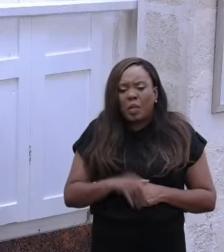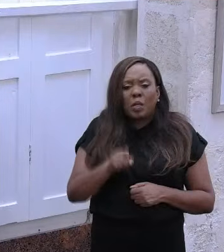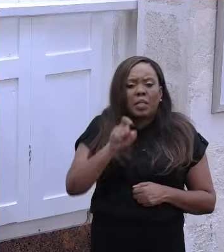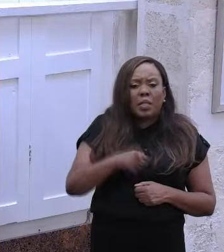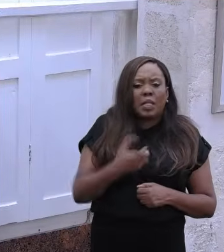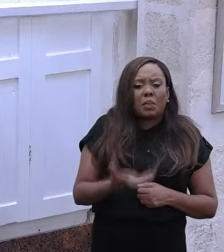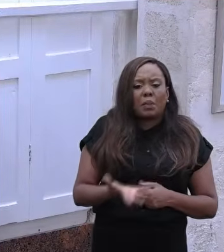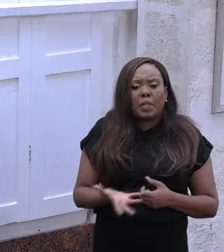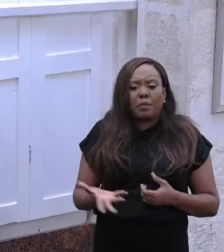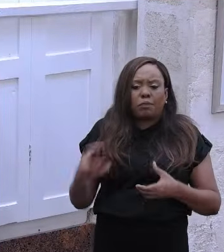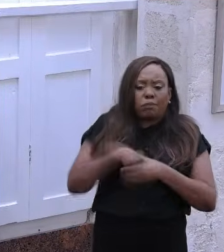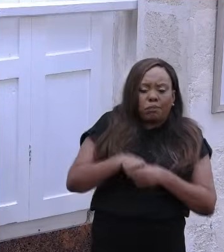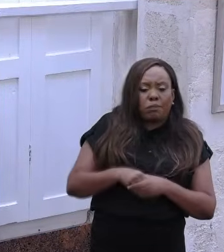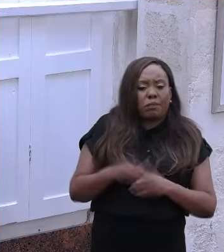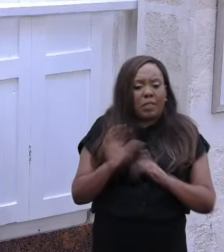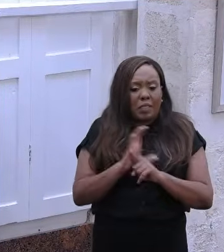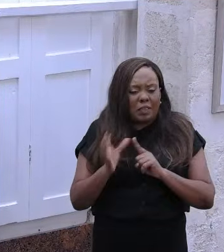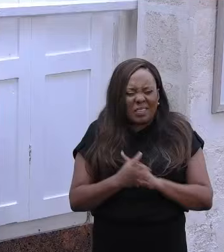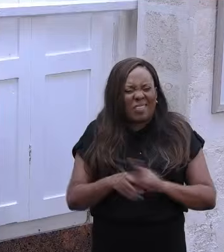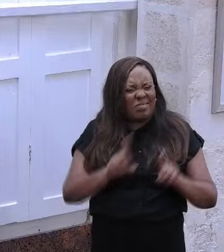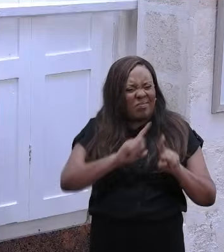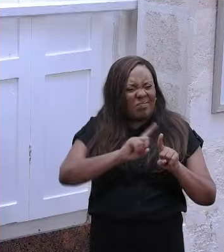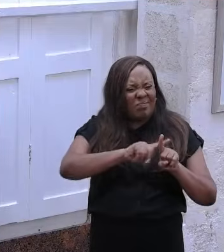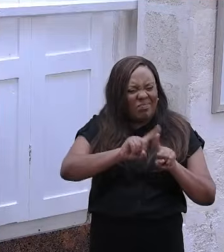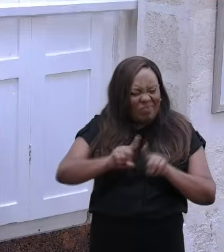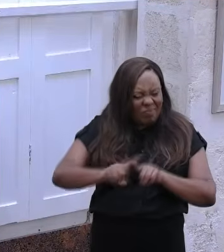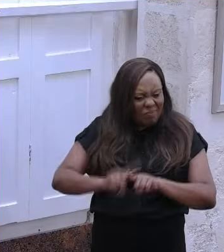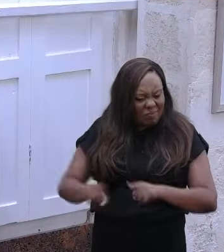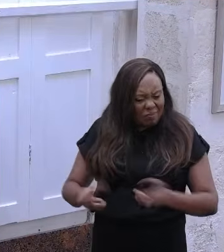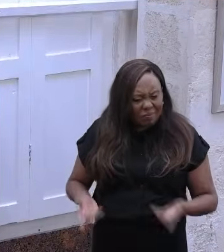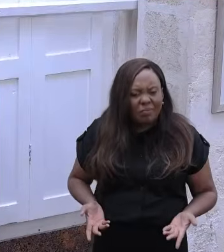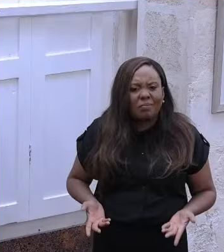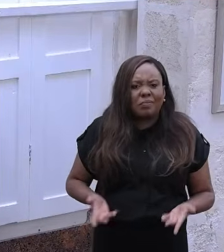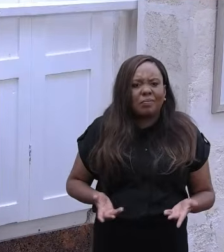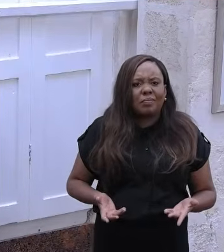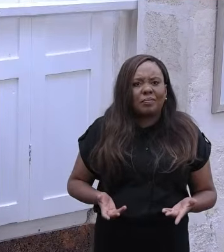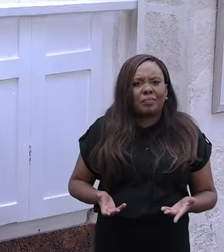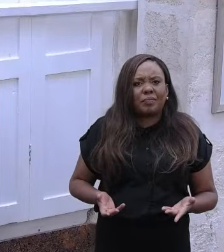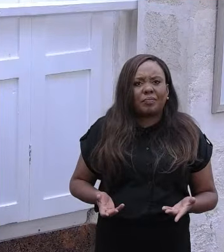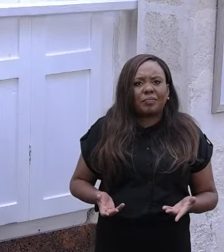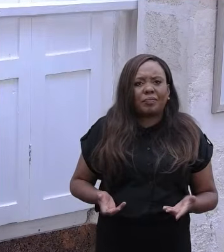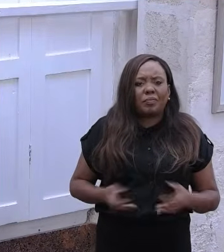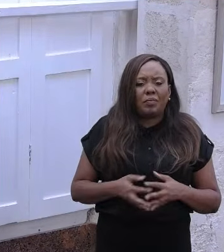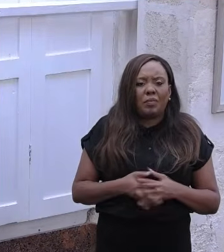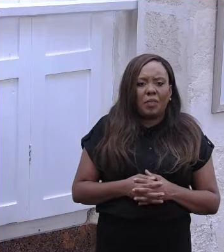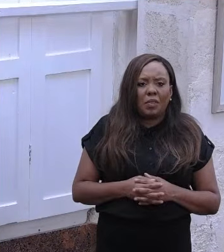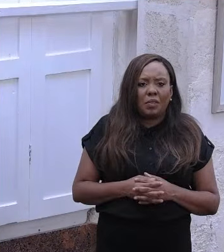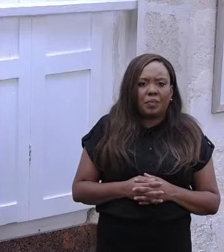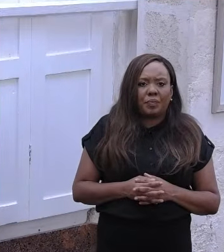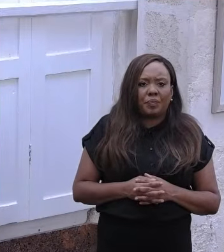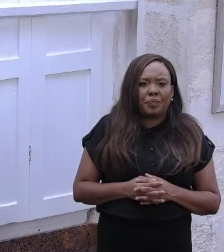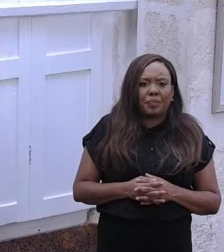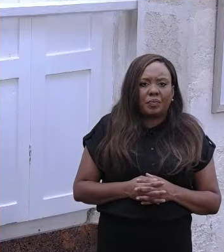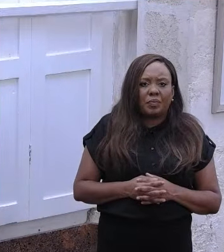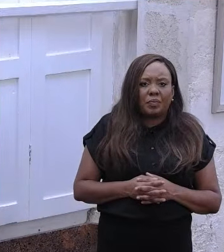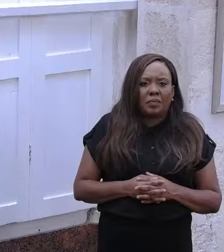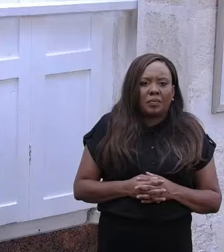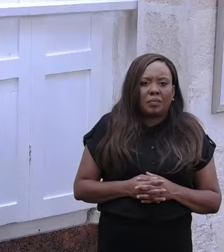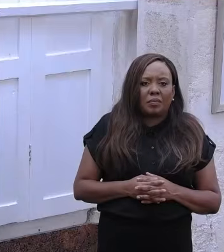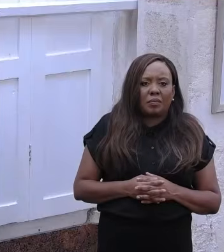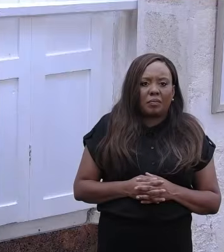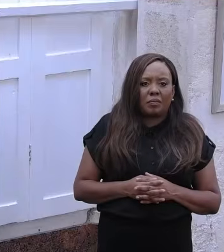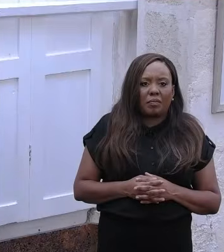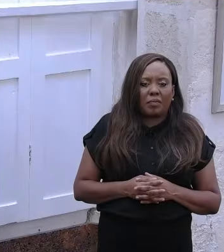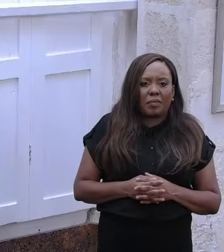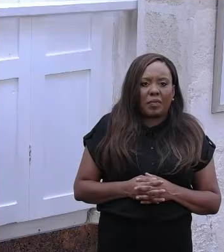culture and all of these good and wonderful things. But at the end of the day, If I can stay here